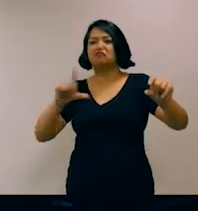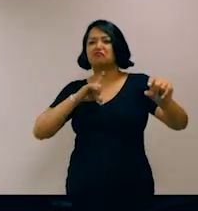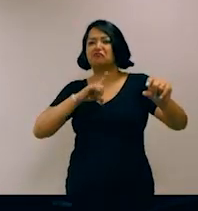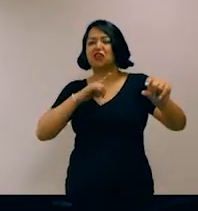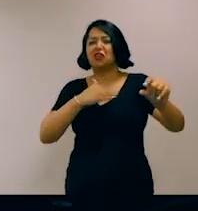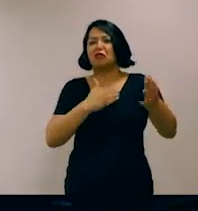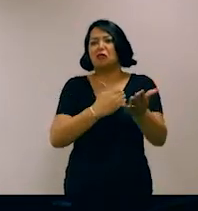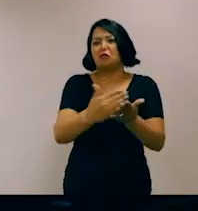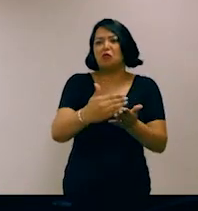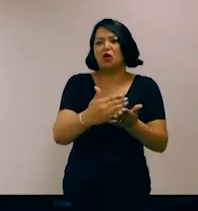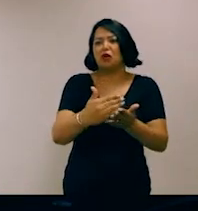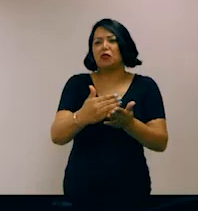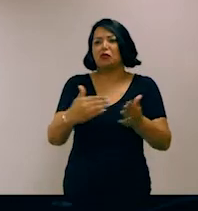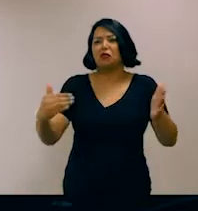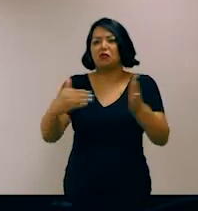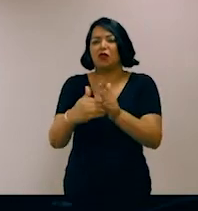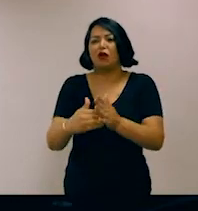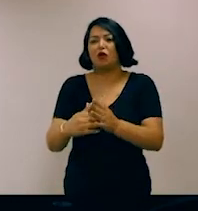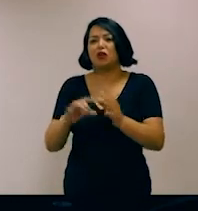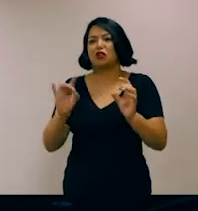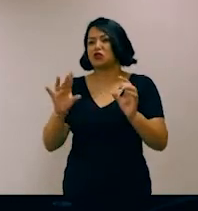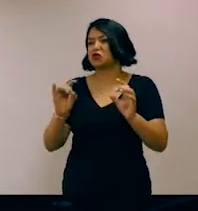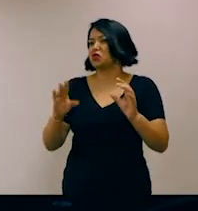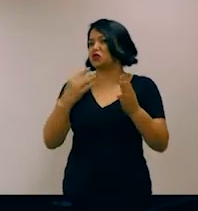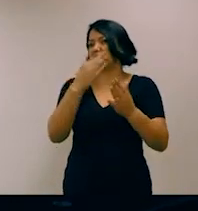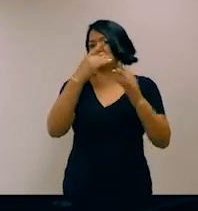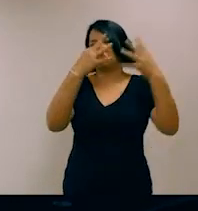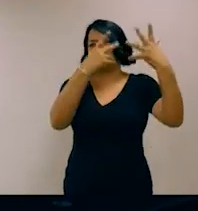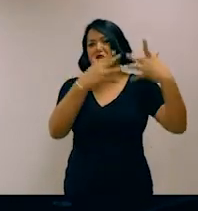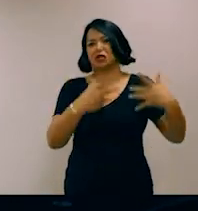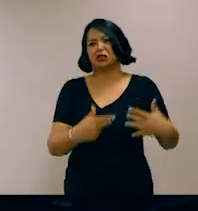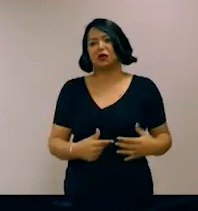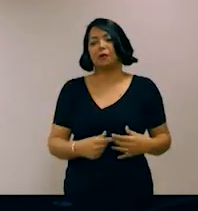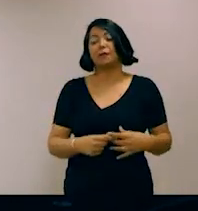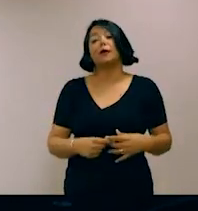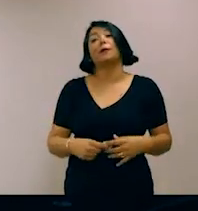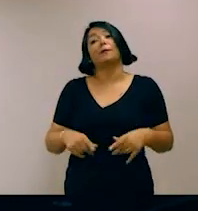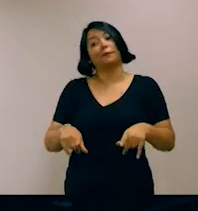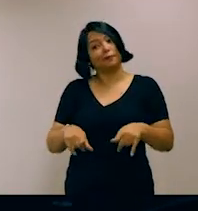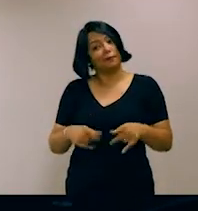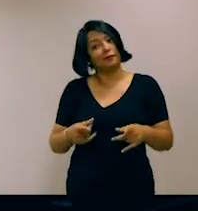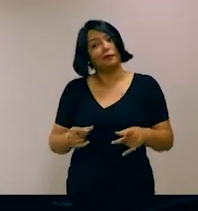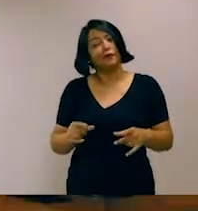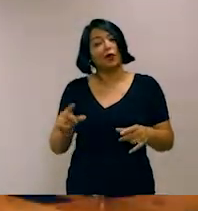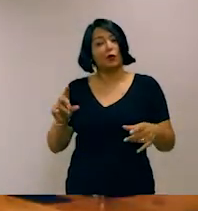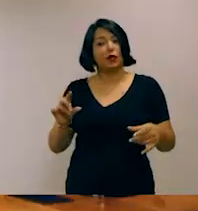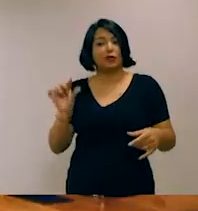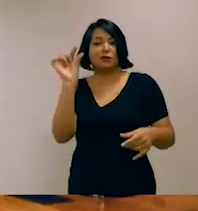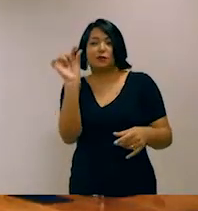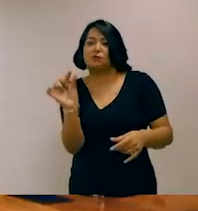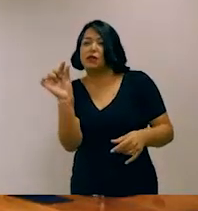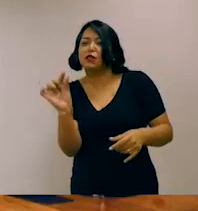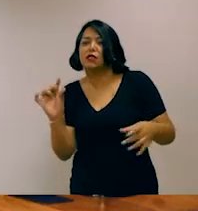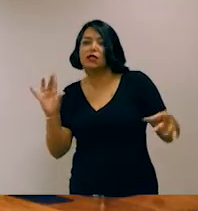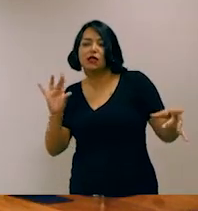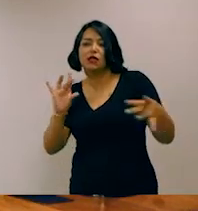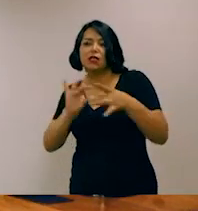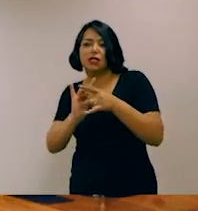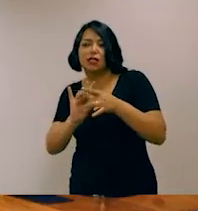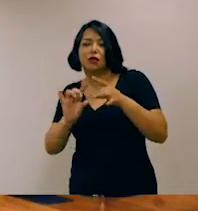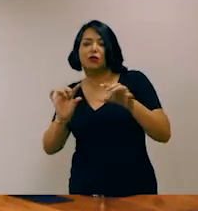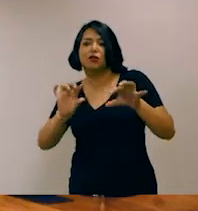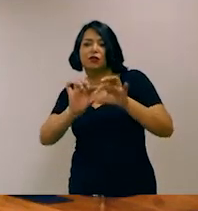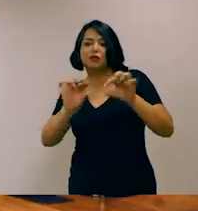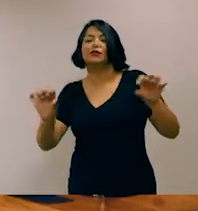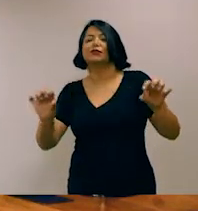it's not a sentence, it doesn't have a beginning, a middle, and an end, it's just a description. So the stop words have meaning, because some